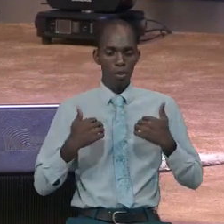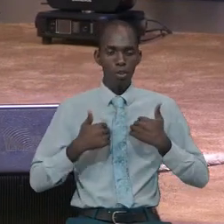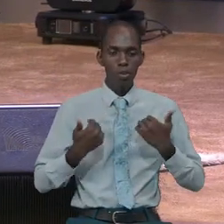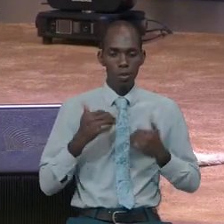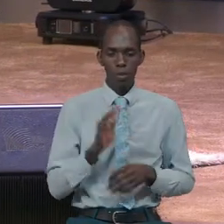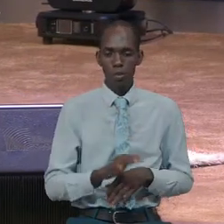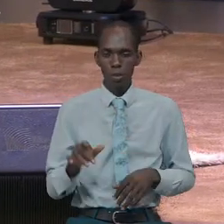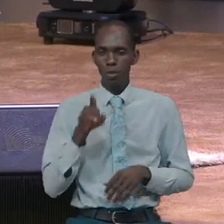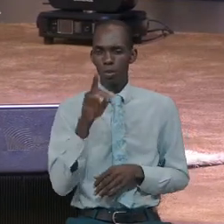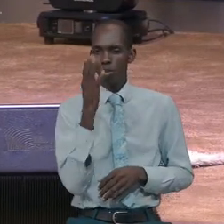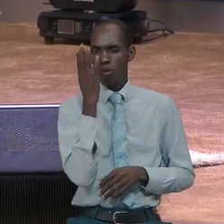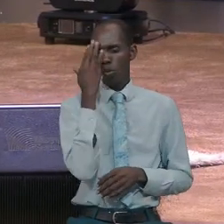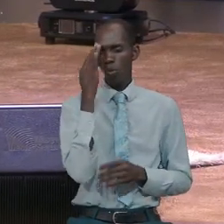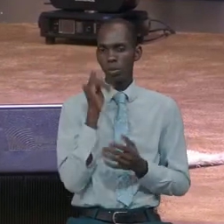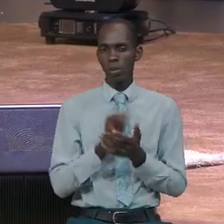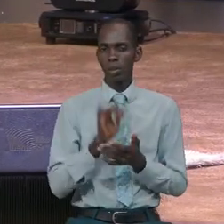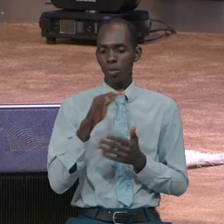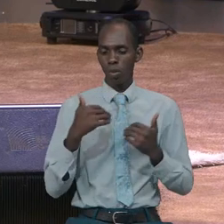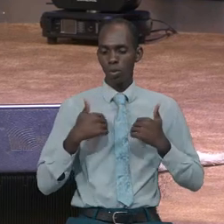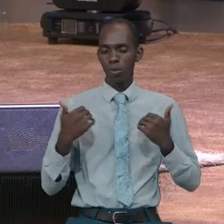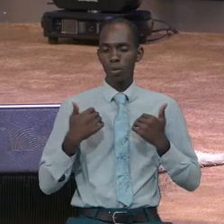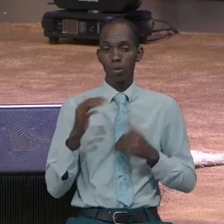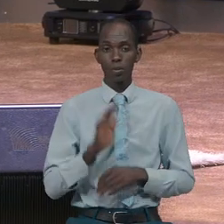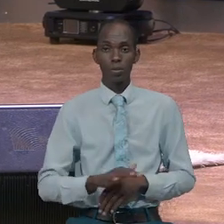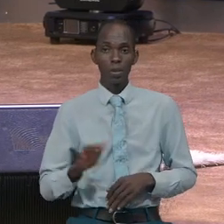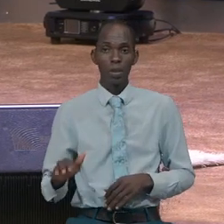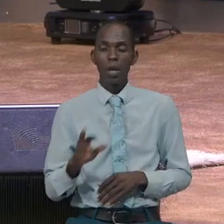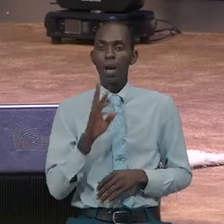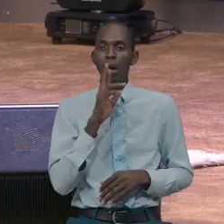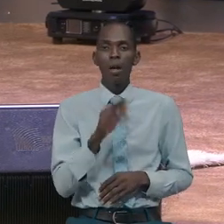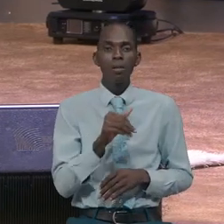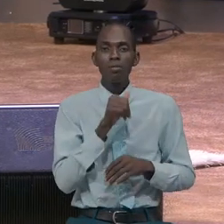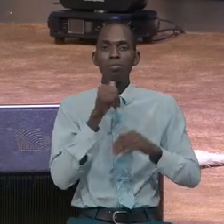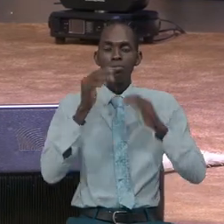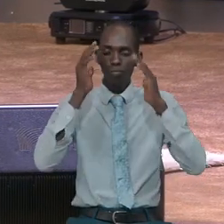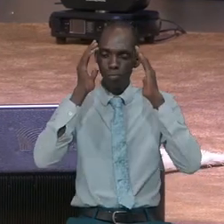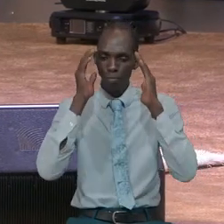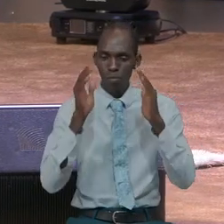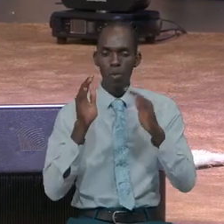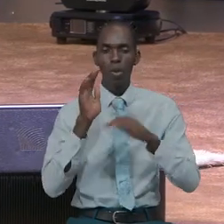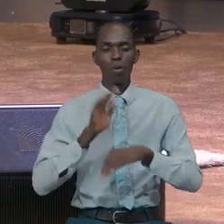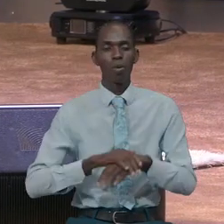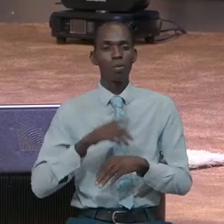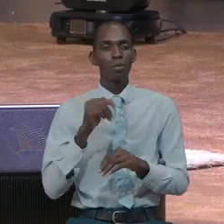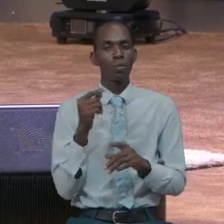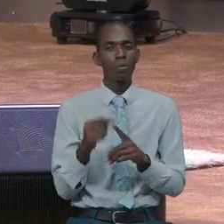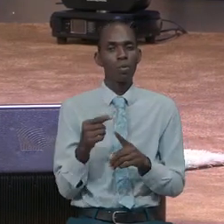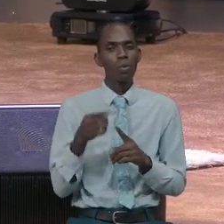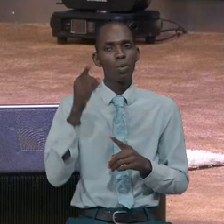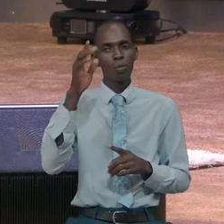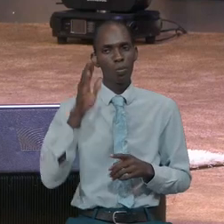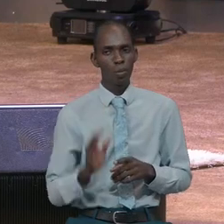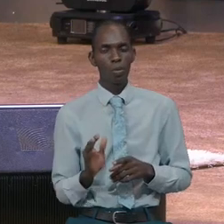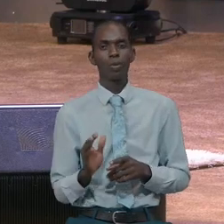you realize that your teenage children are not concentrating on the Word of God more than they